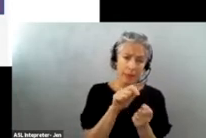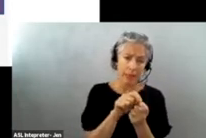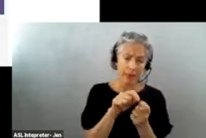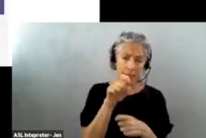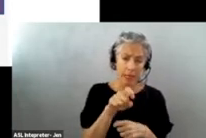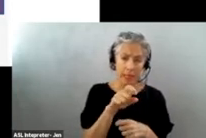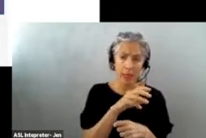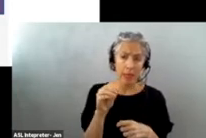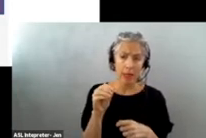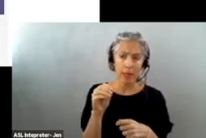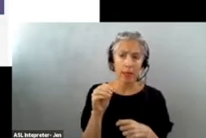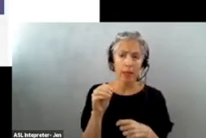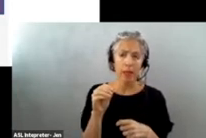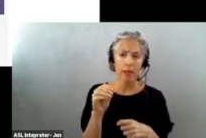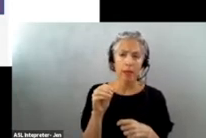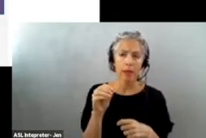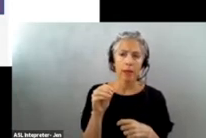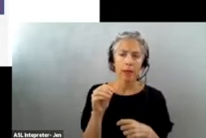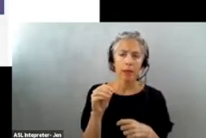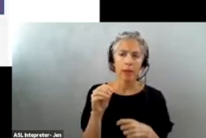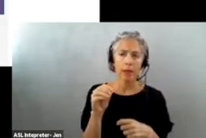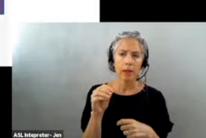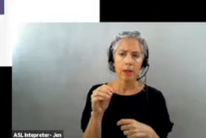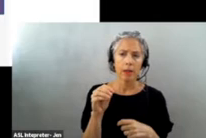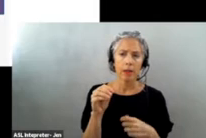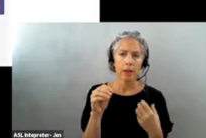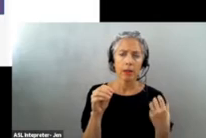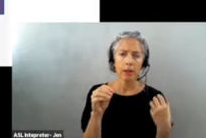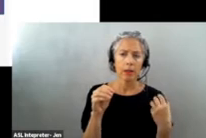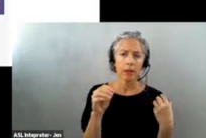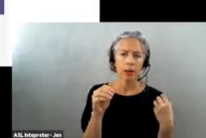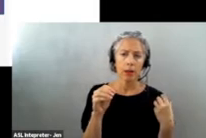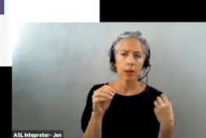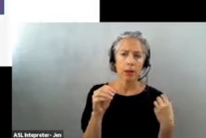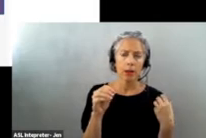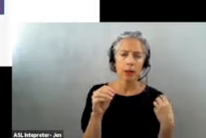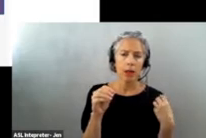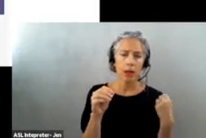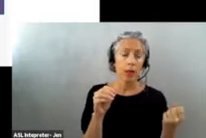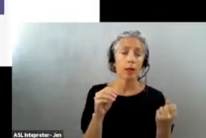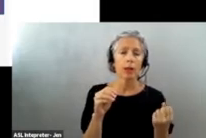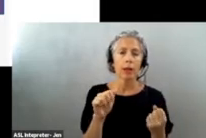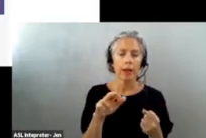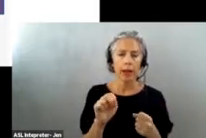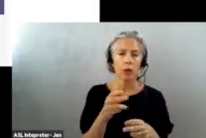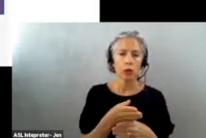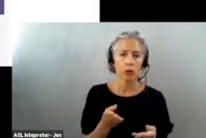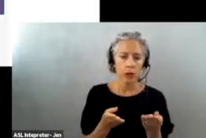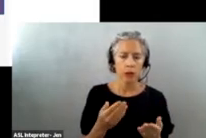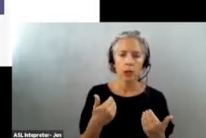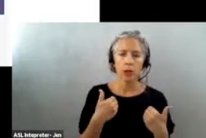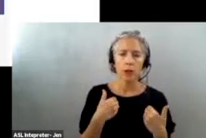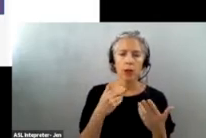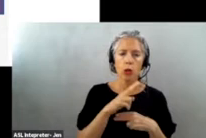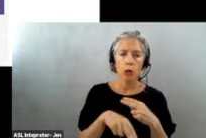need to have healthcare services. So that means you have the universal support, you have